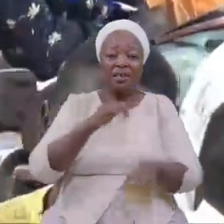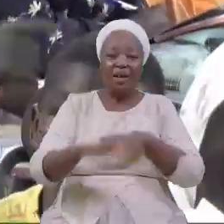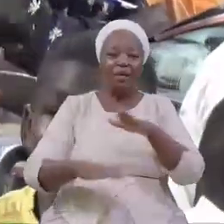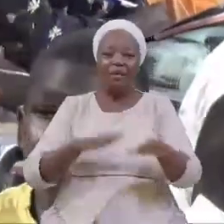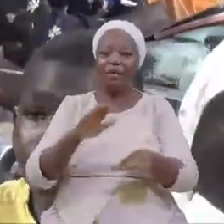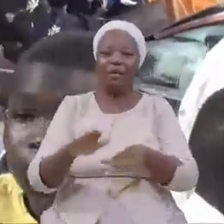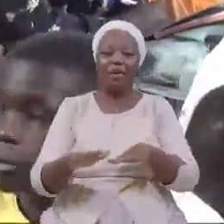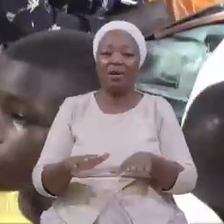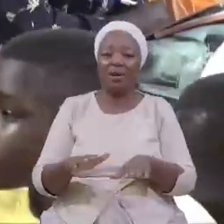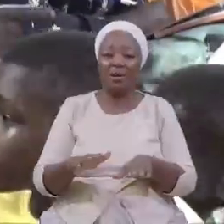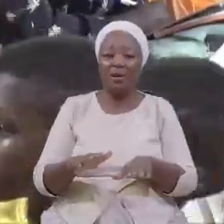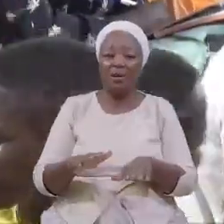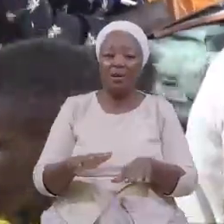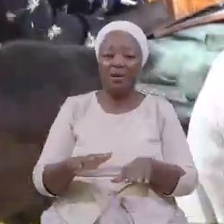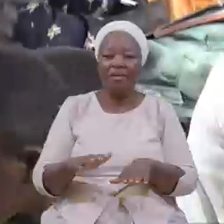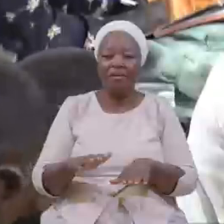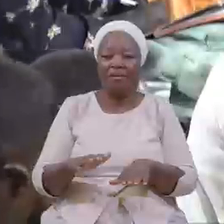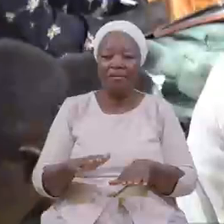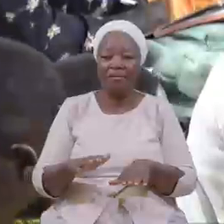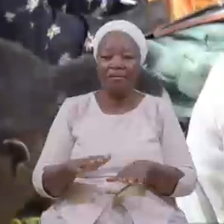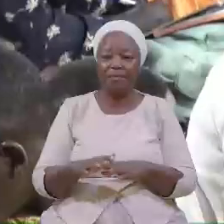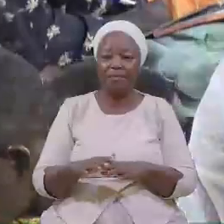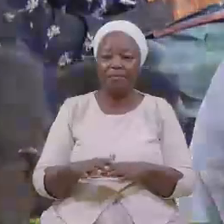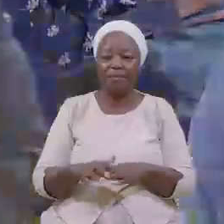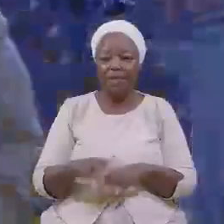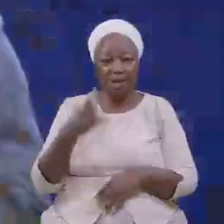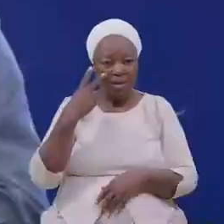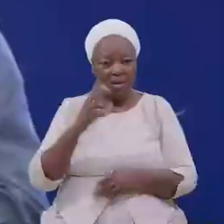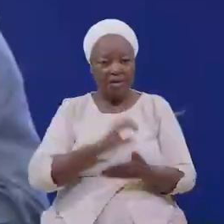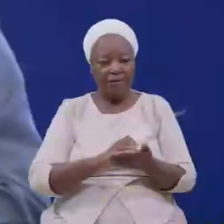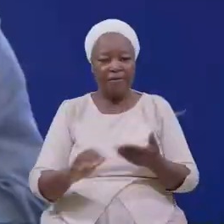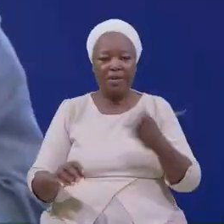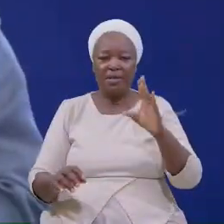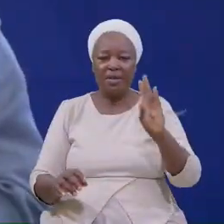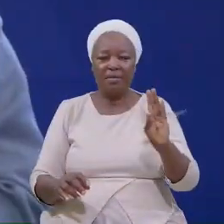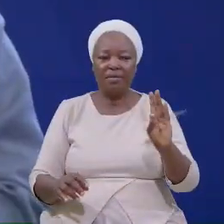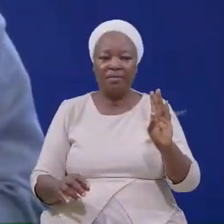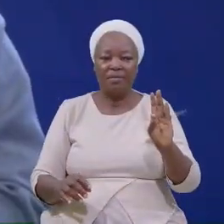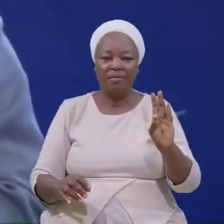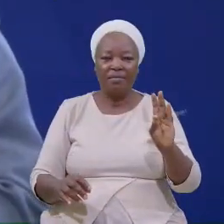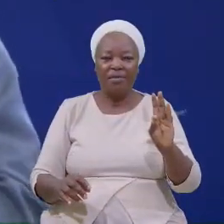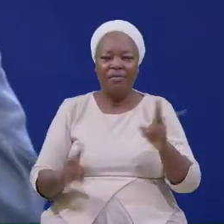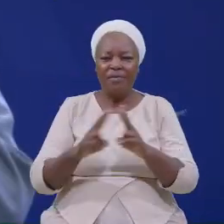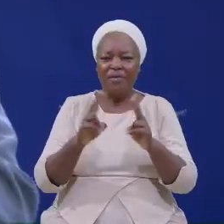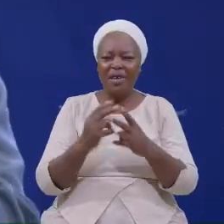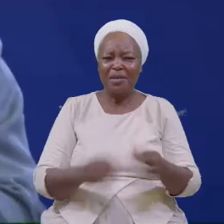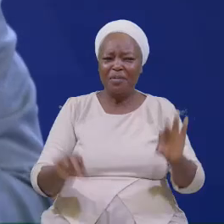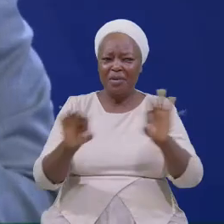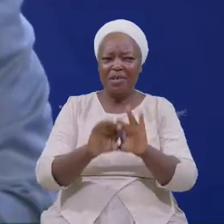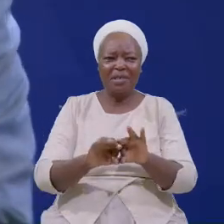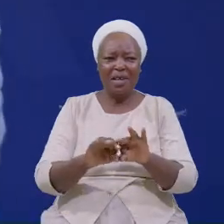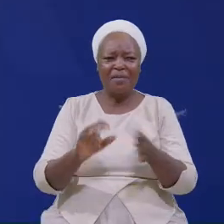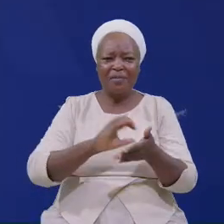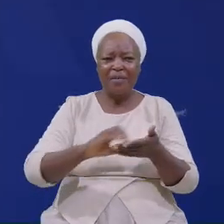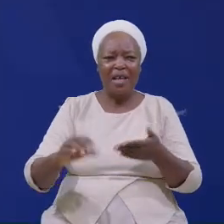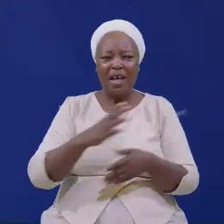Look at verse 7. very interesting verse. And